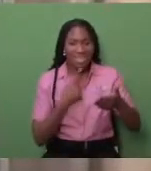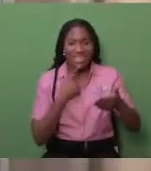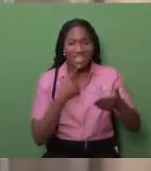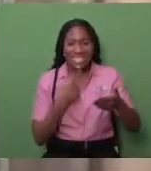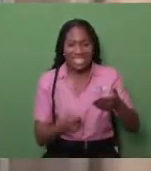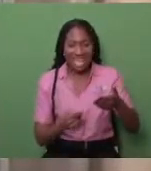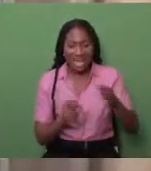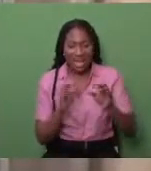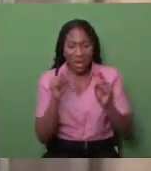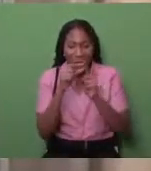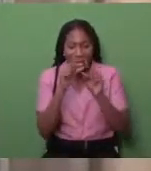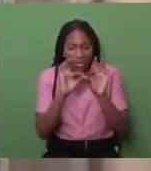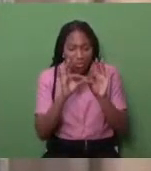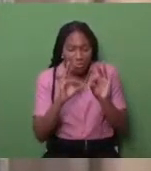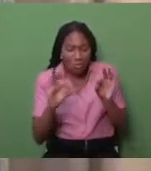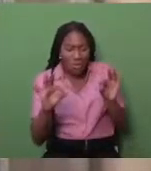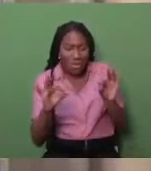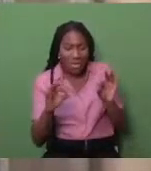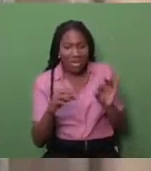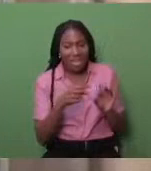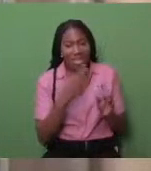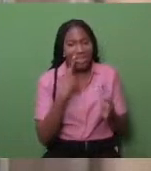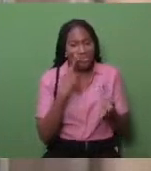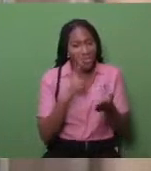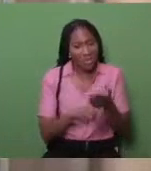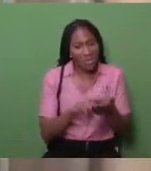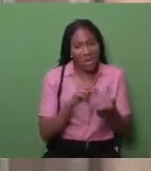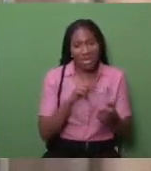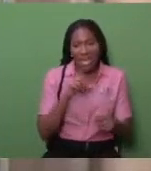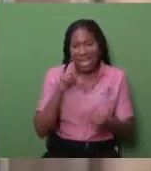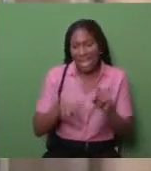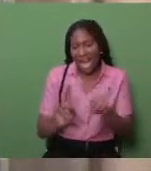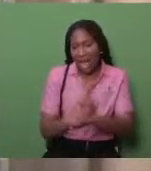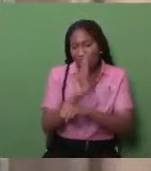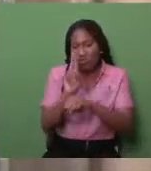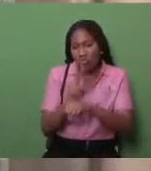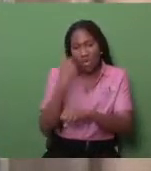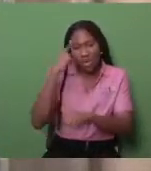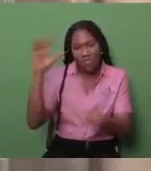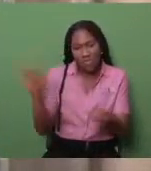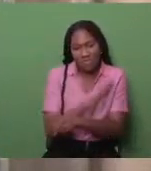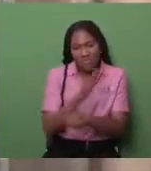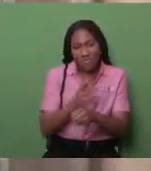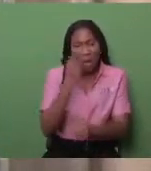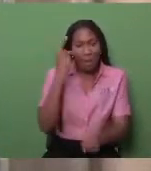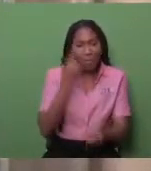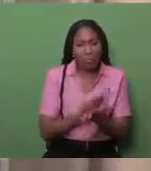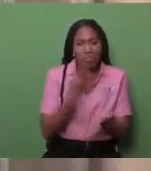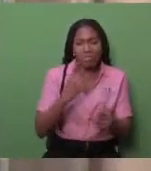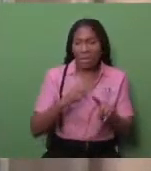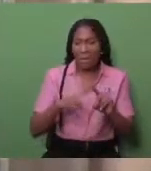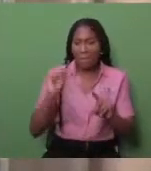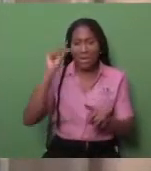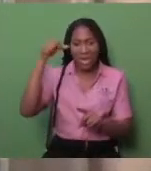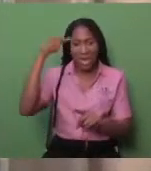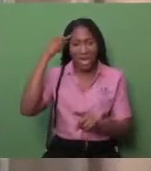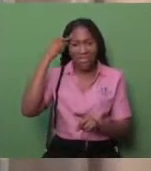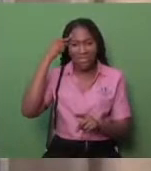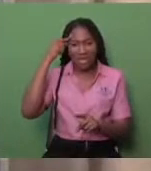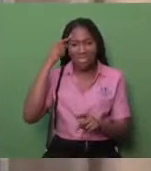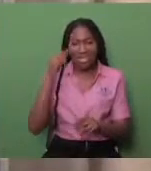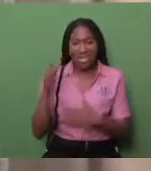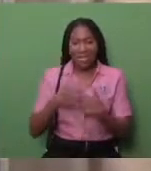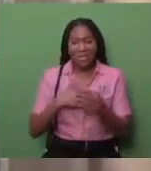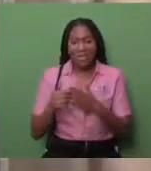of nation's policy effectiveness. But this government used it regardless, because the truth is something so distant for